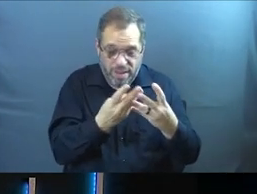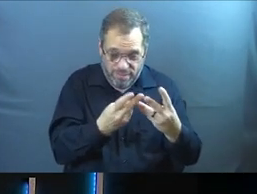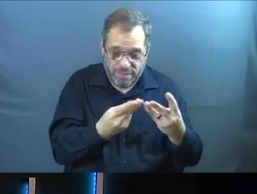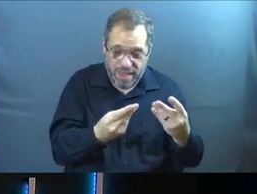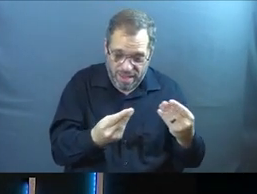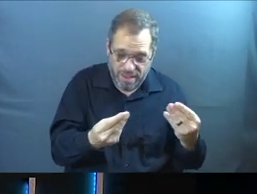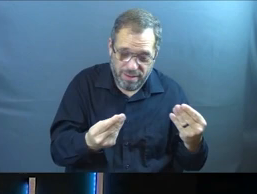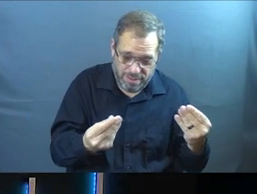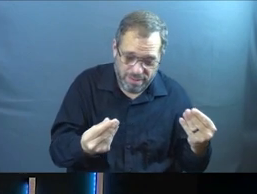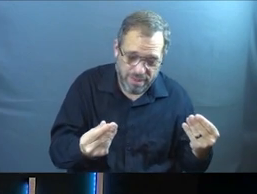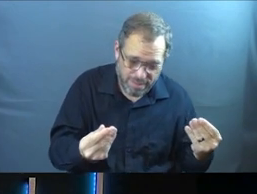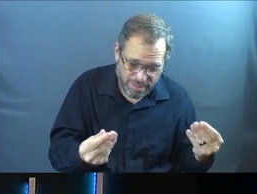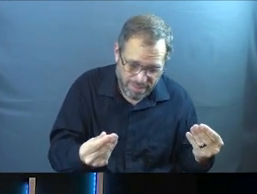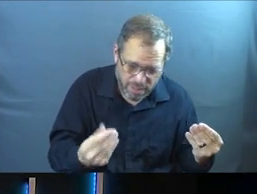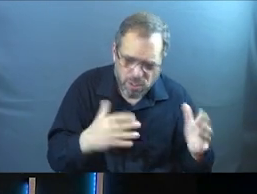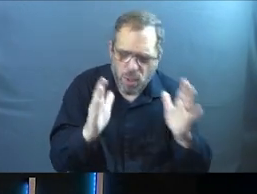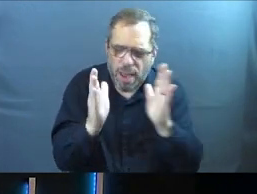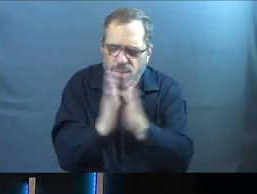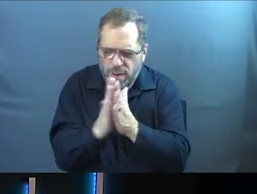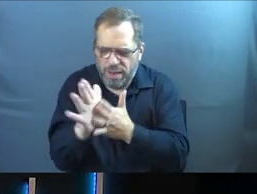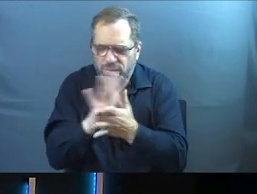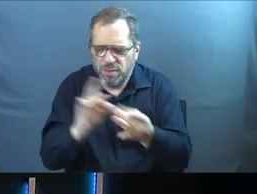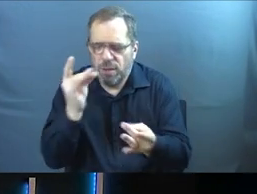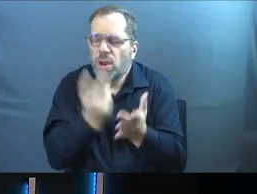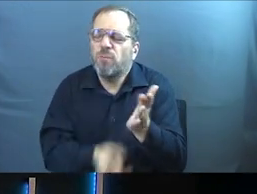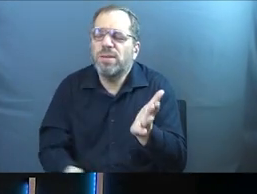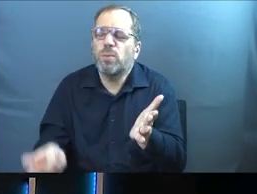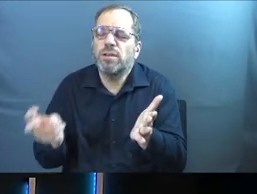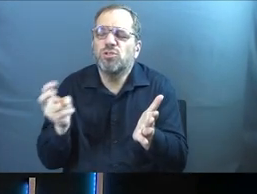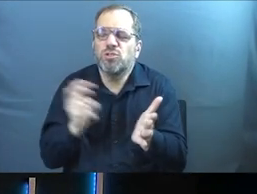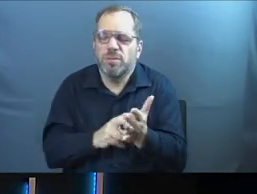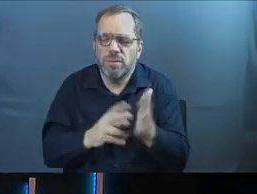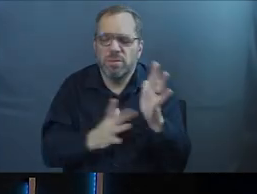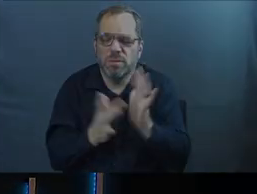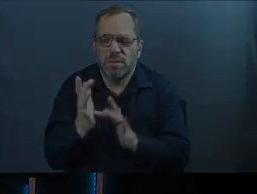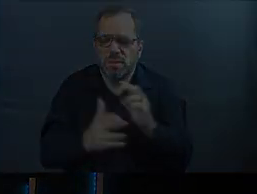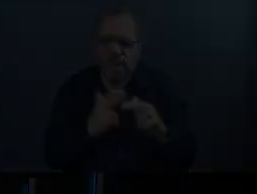So I pray for a spirit of resurrection. In Christ's name, amen.